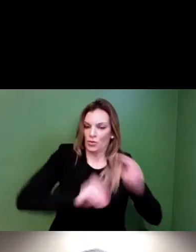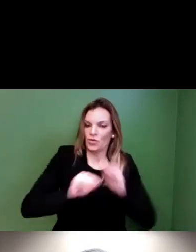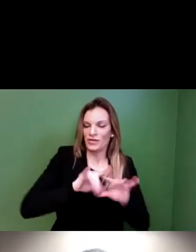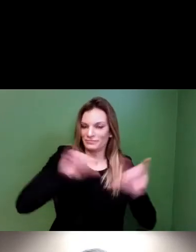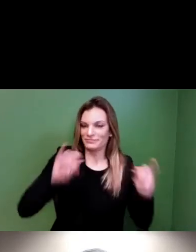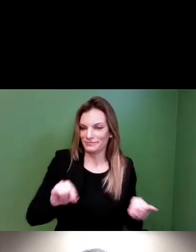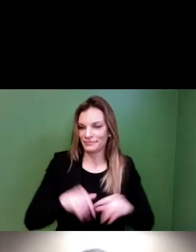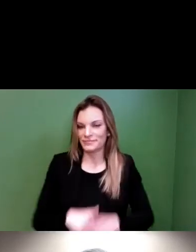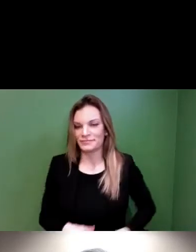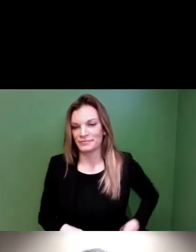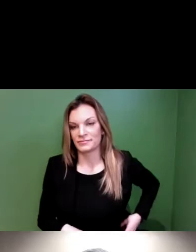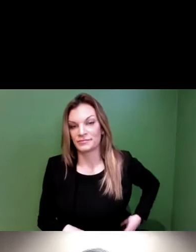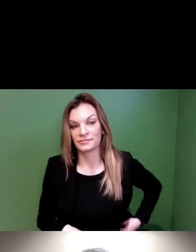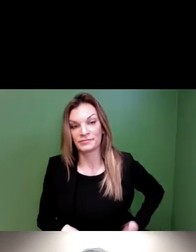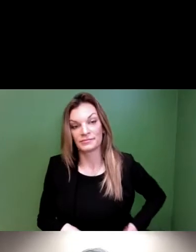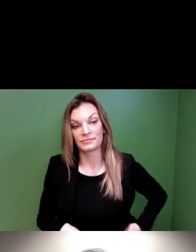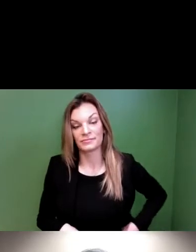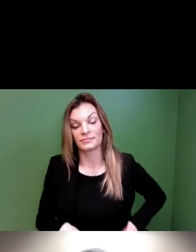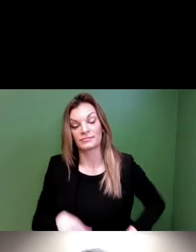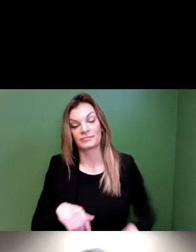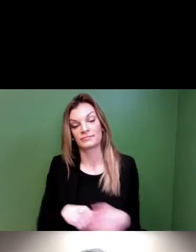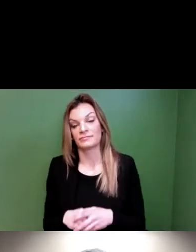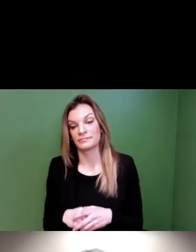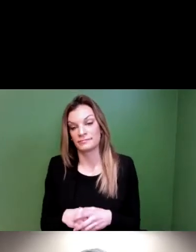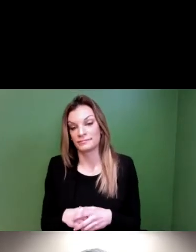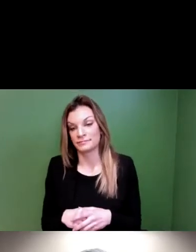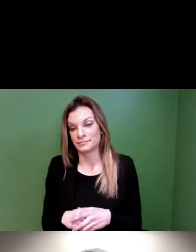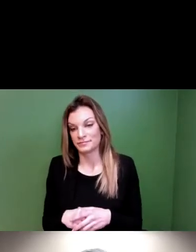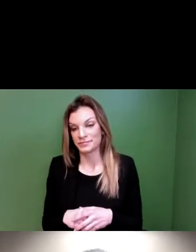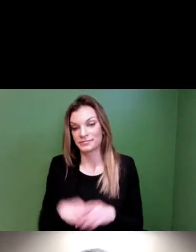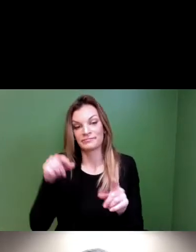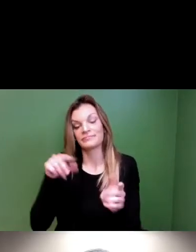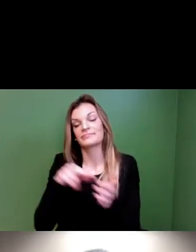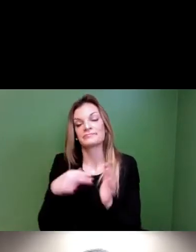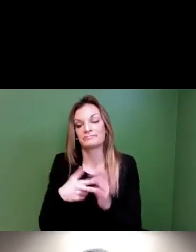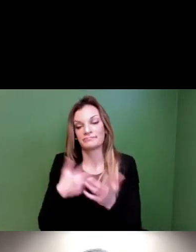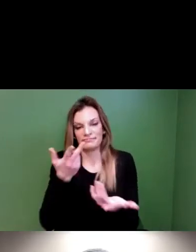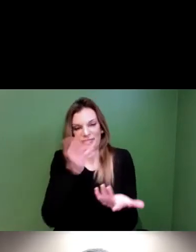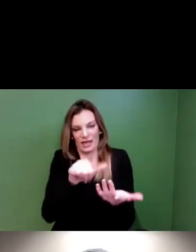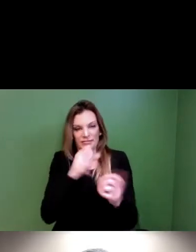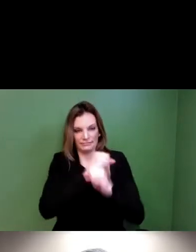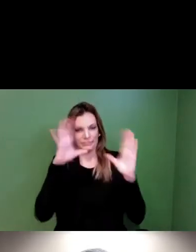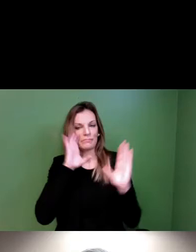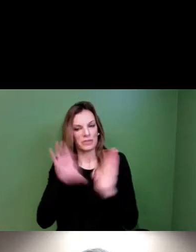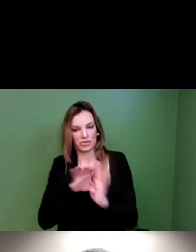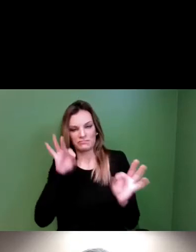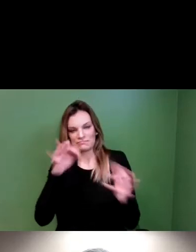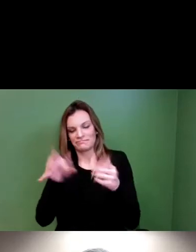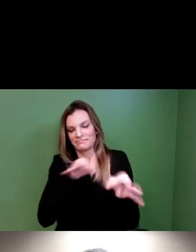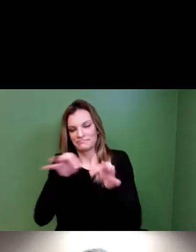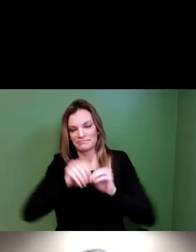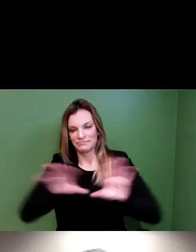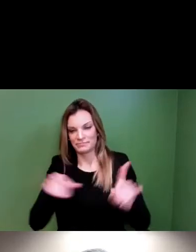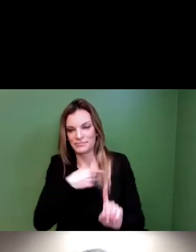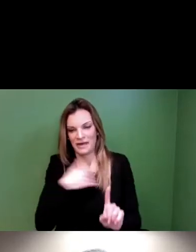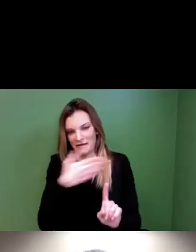that's stimulated, it will extend the elbow. And that's, in basic terms, that's what we do. We look to rebalance muscle